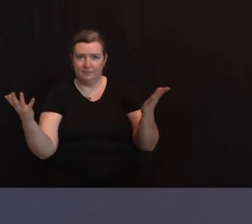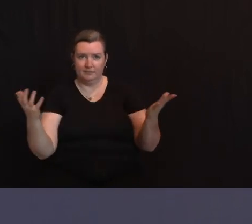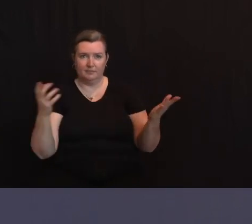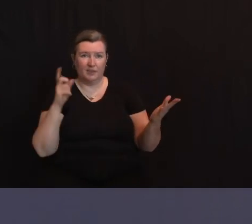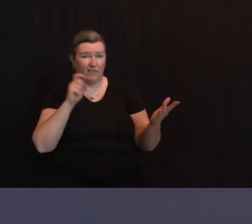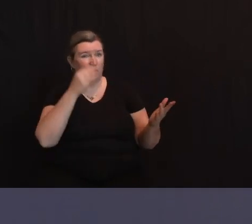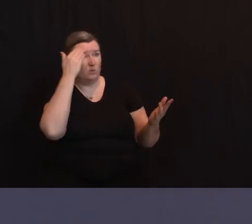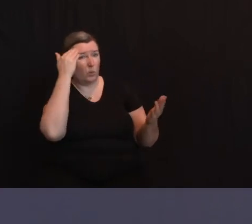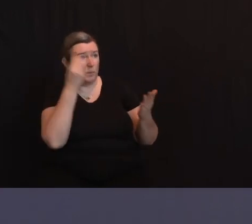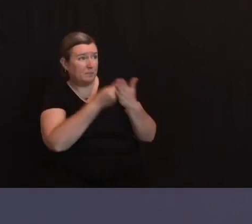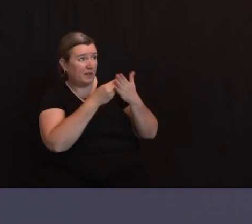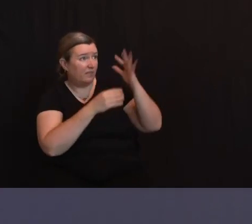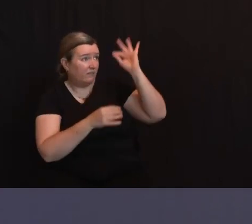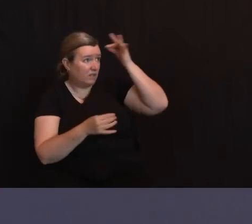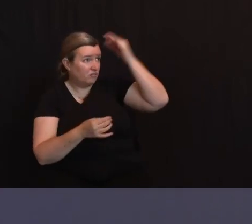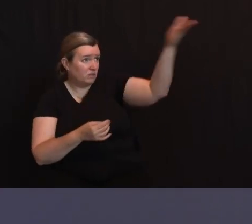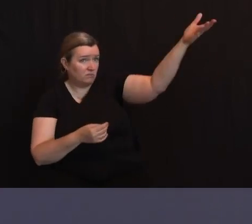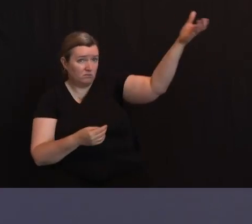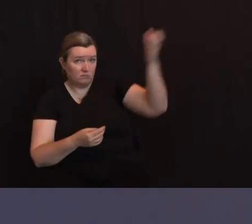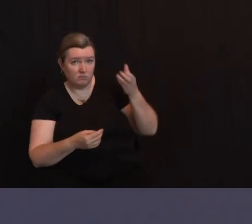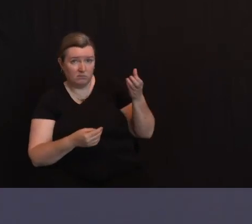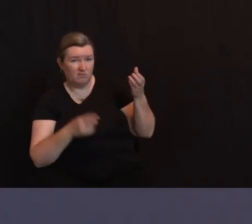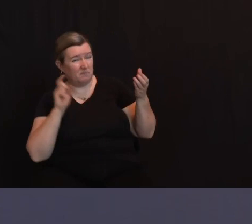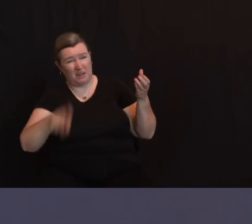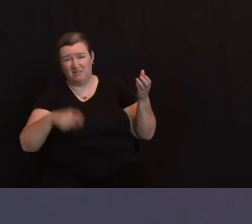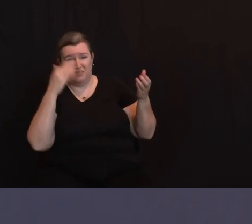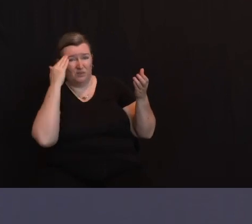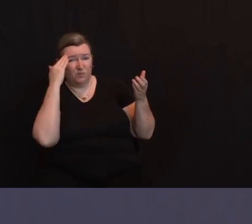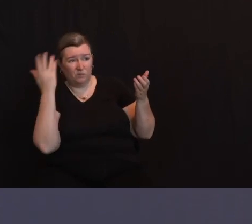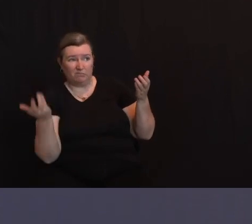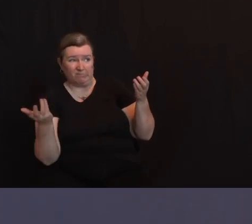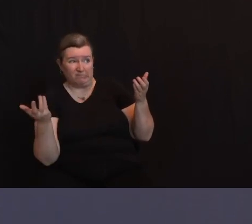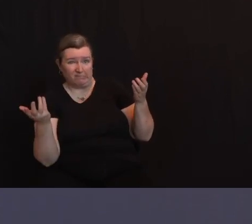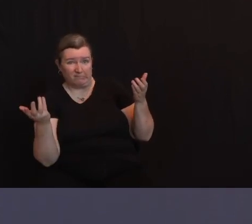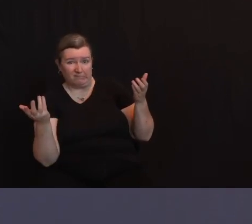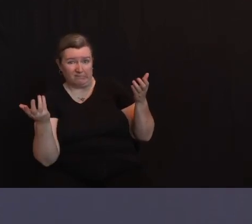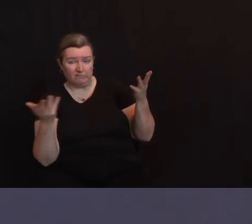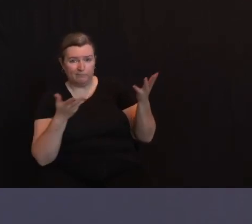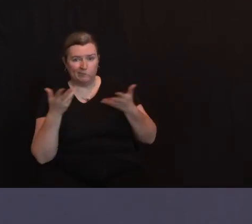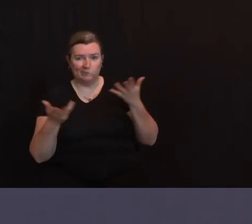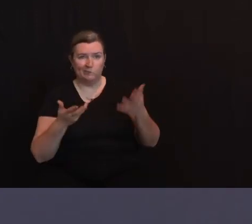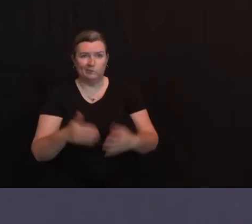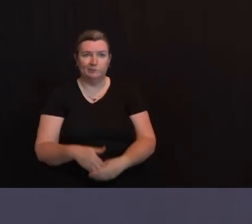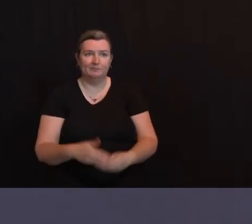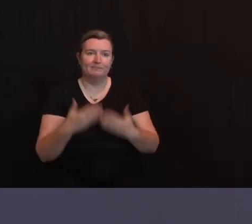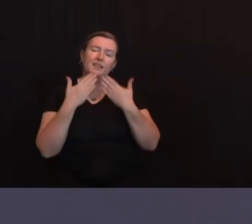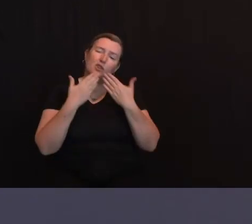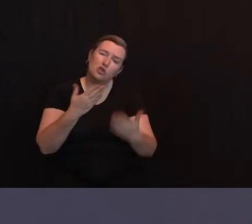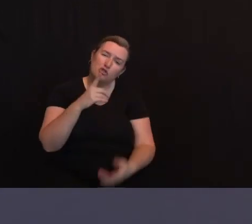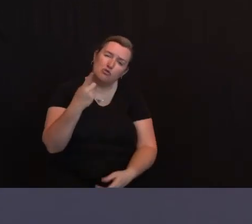the entirety of the budget and the other services that we've had to eat into. So thank you for the questions.